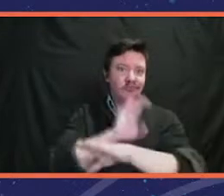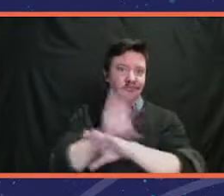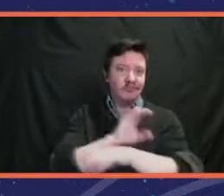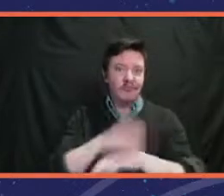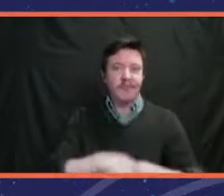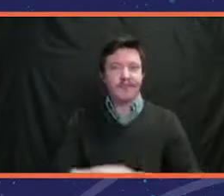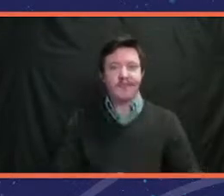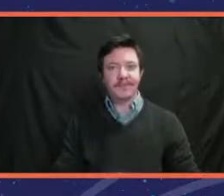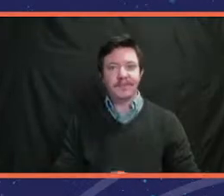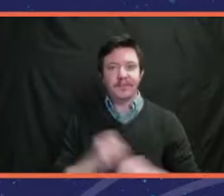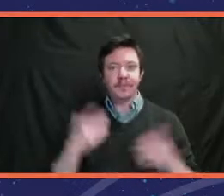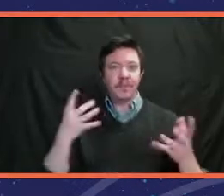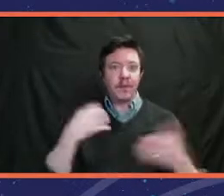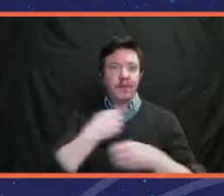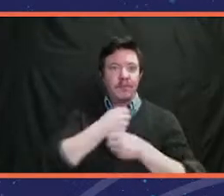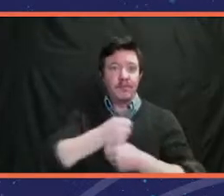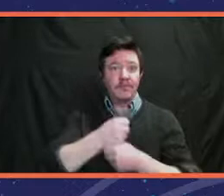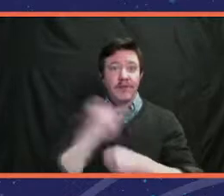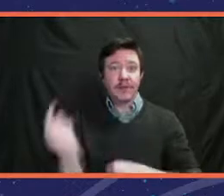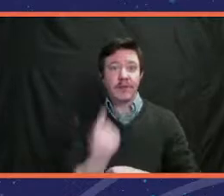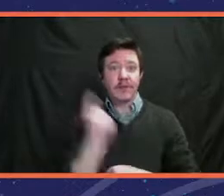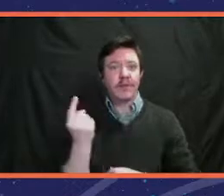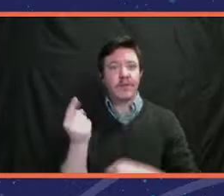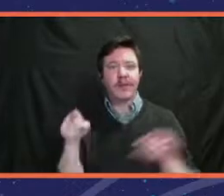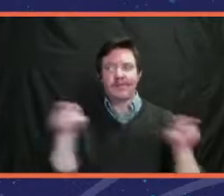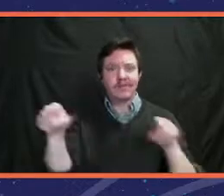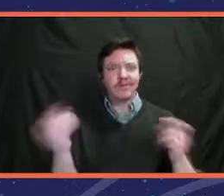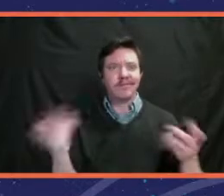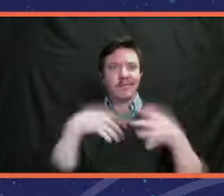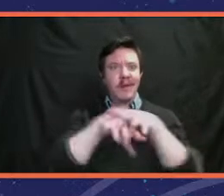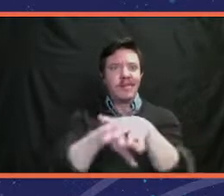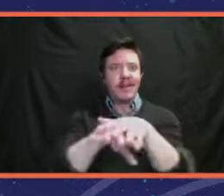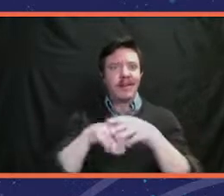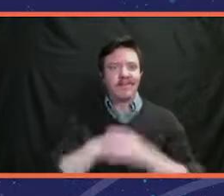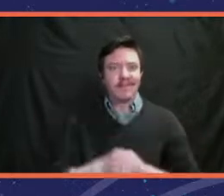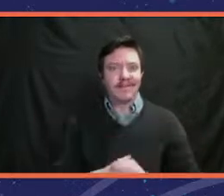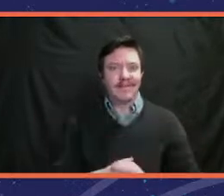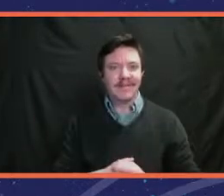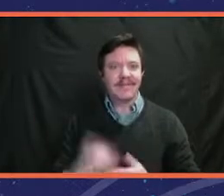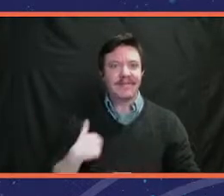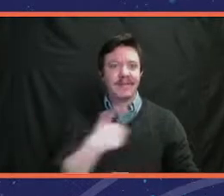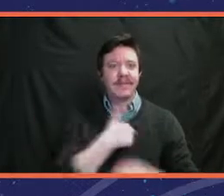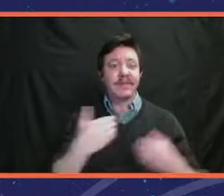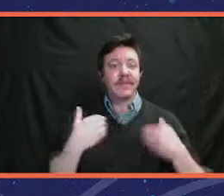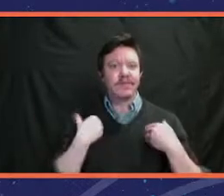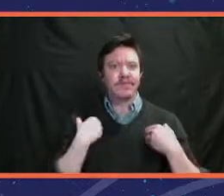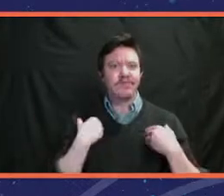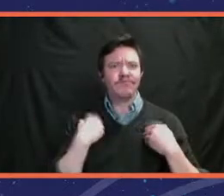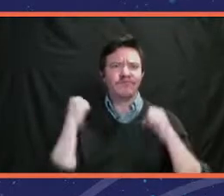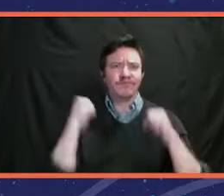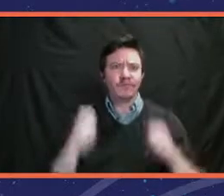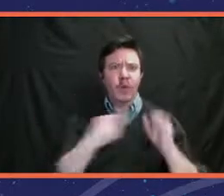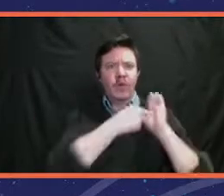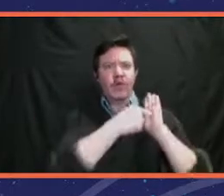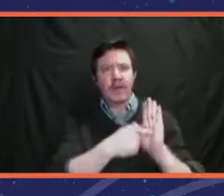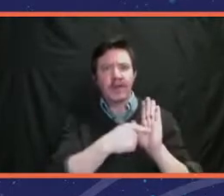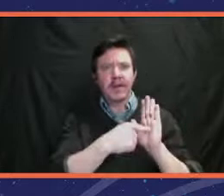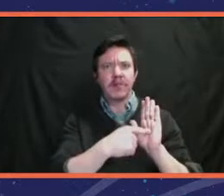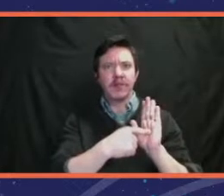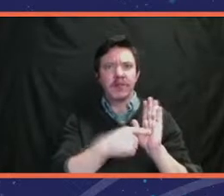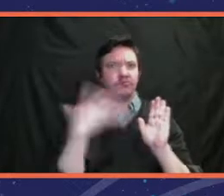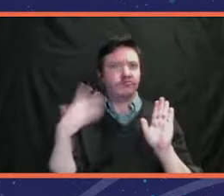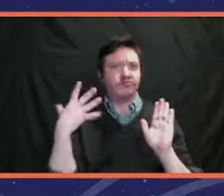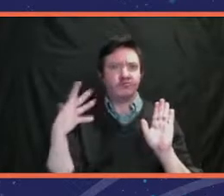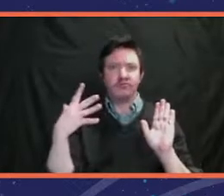create something where we can blend the two, where we could have concrete examples from organizations